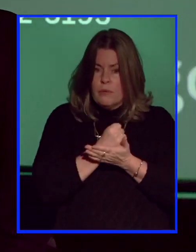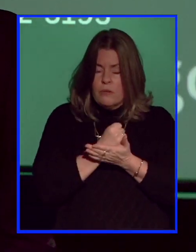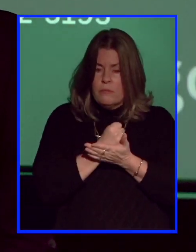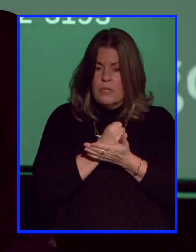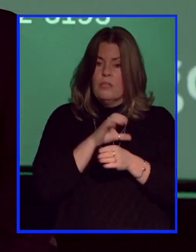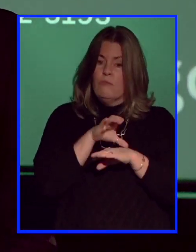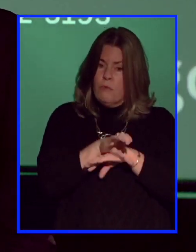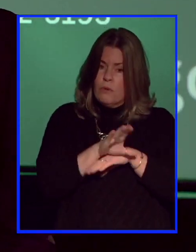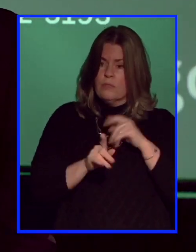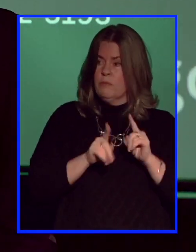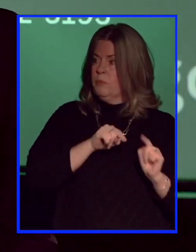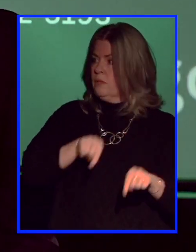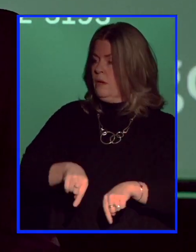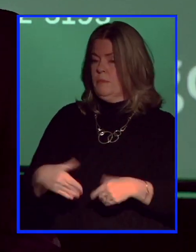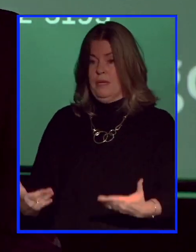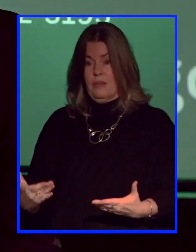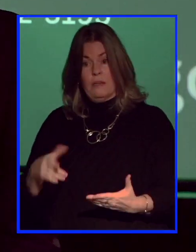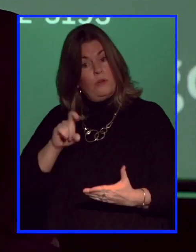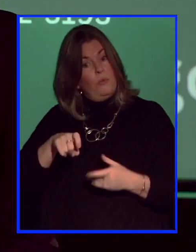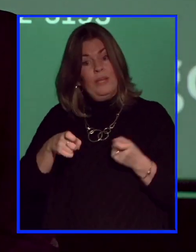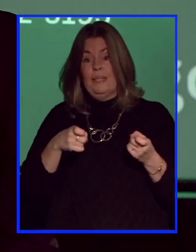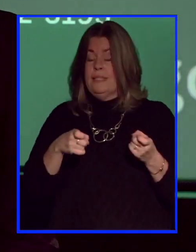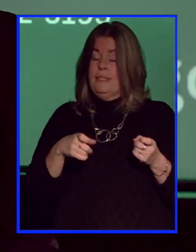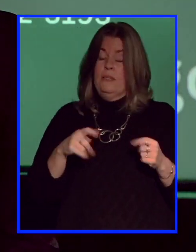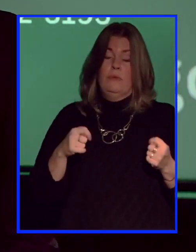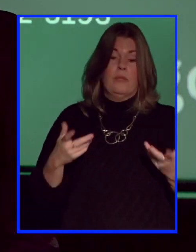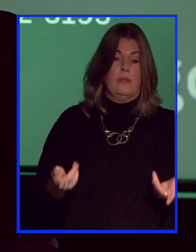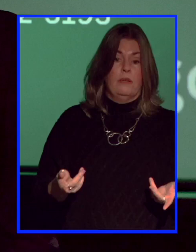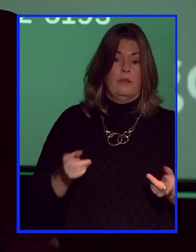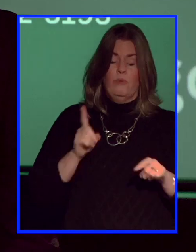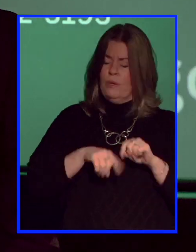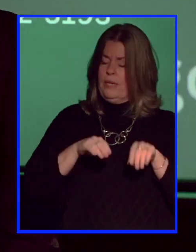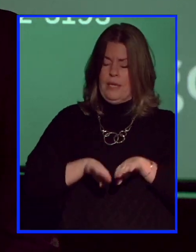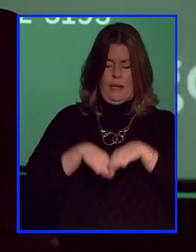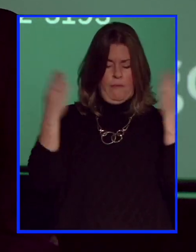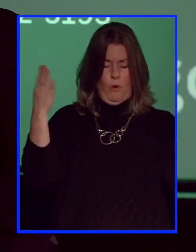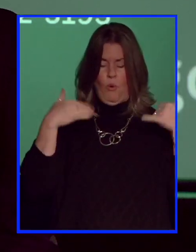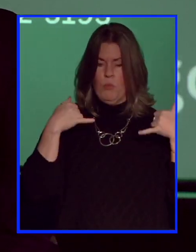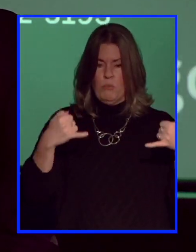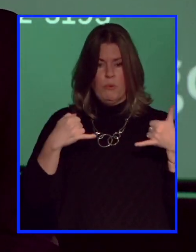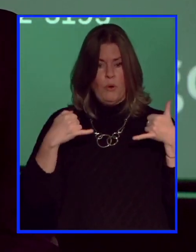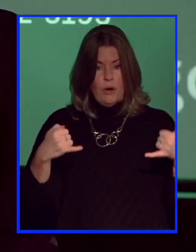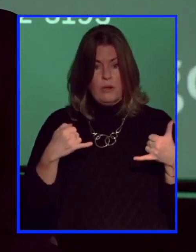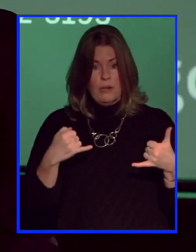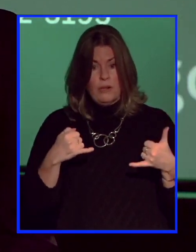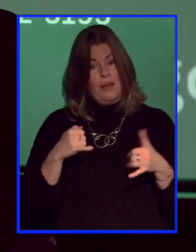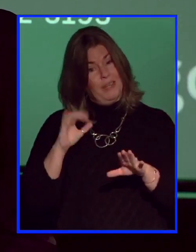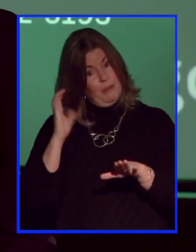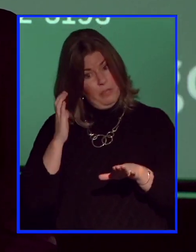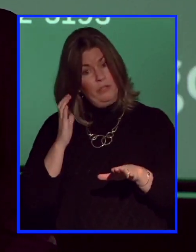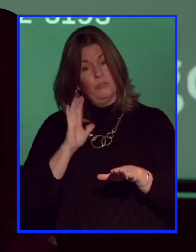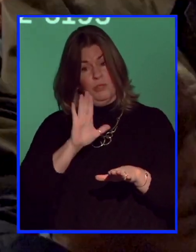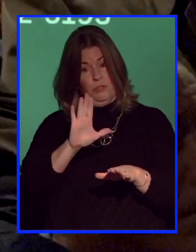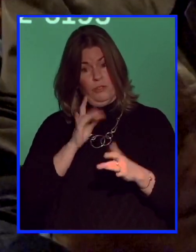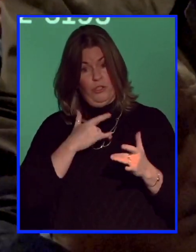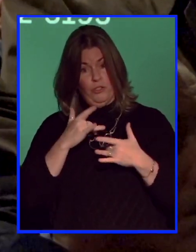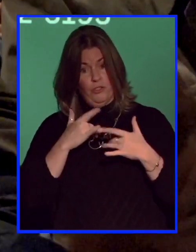here. So we've got to deal with that, because it's not as though we can have an open border, which appears to be your concern, and I share